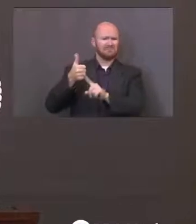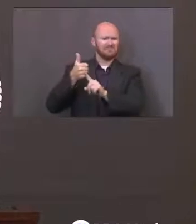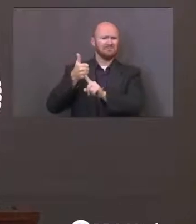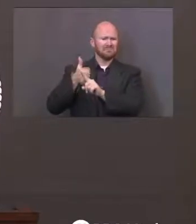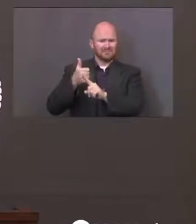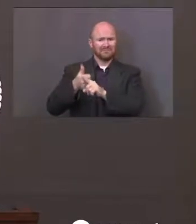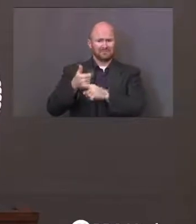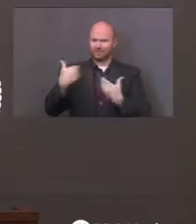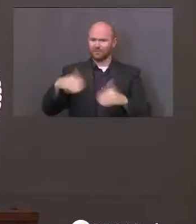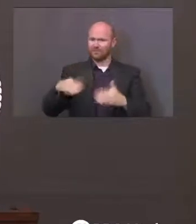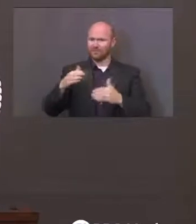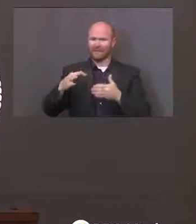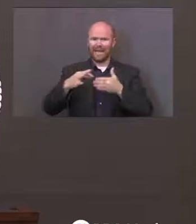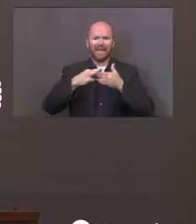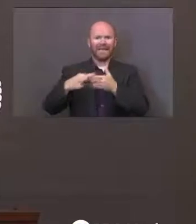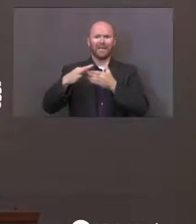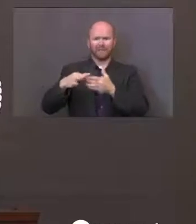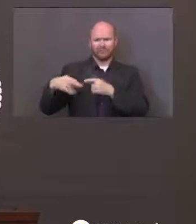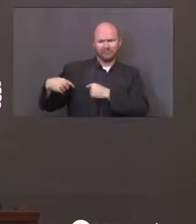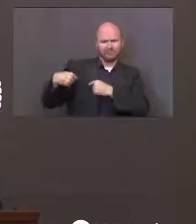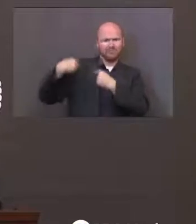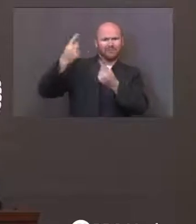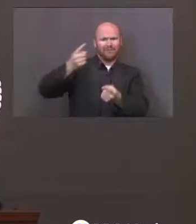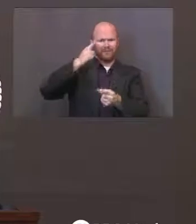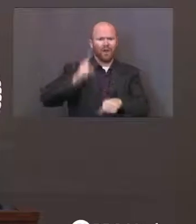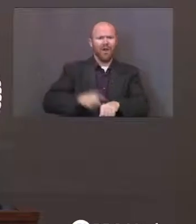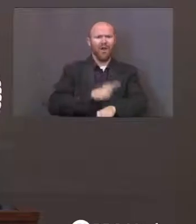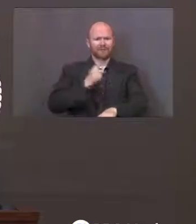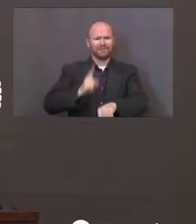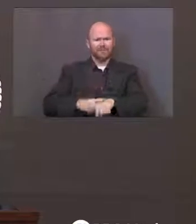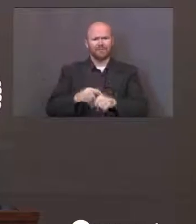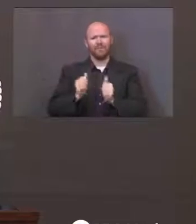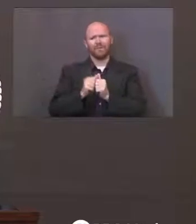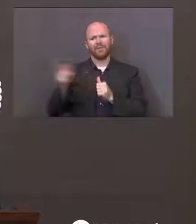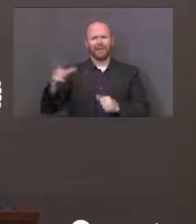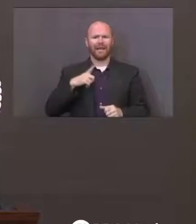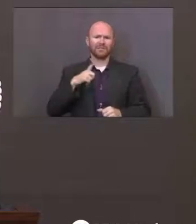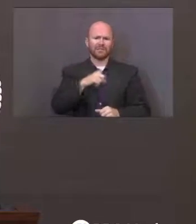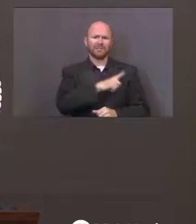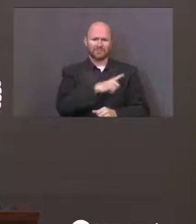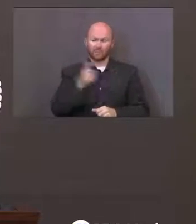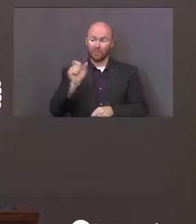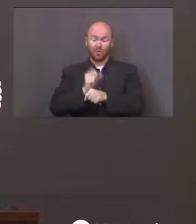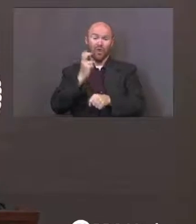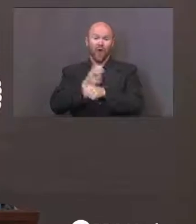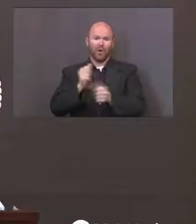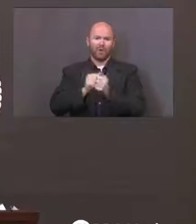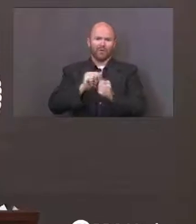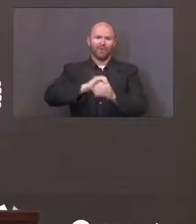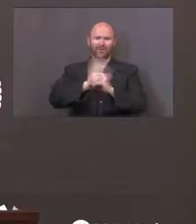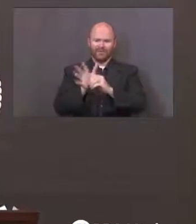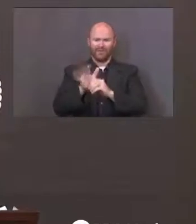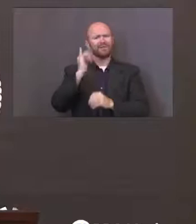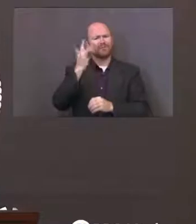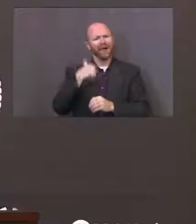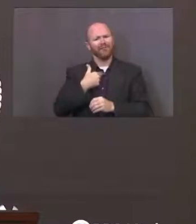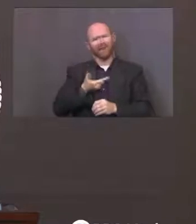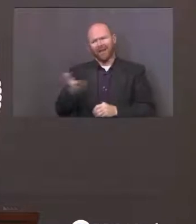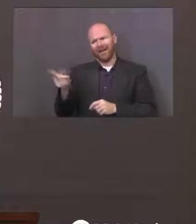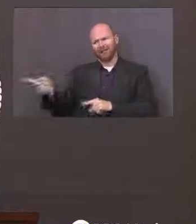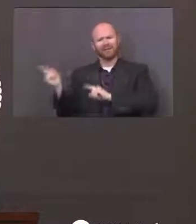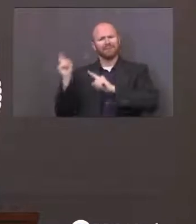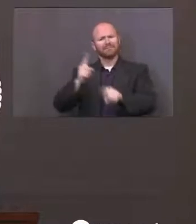the formation of the goals we've had in the past and the formation of goals we're having going forward here. So I've invited him to come and speak